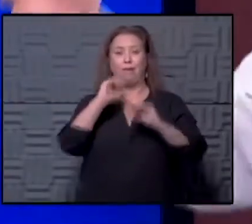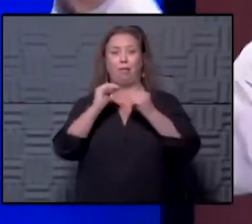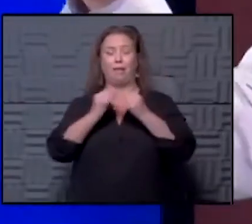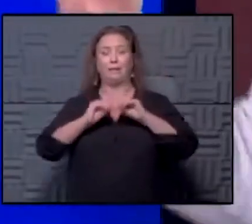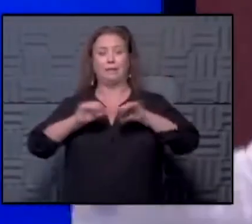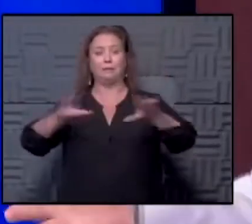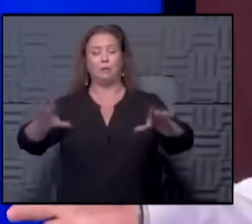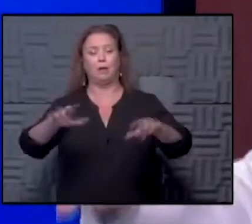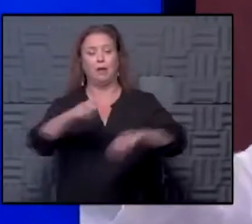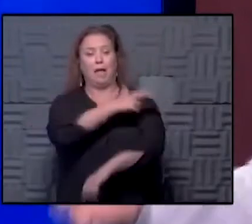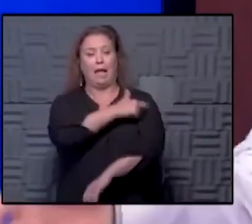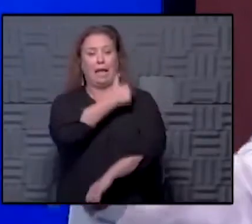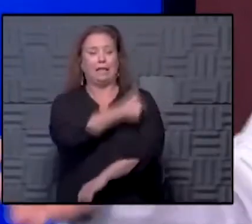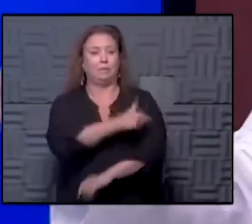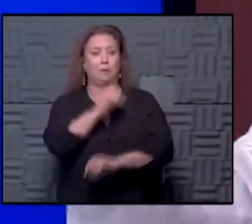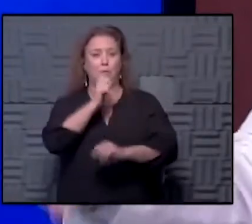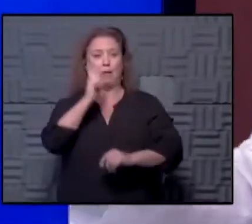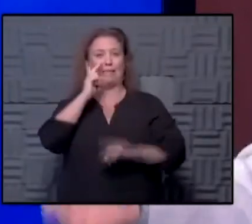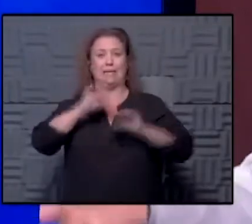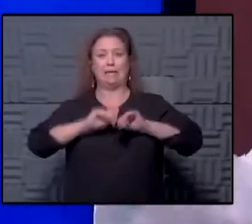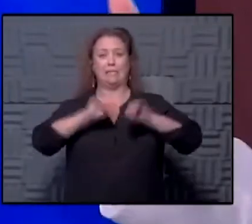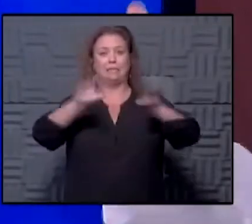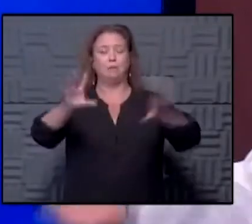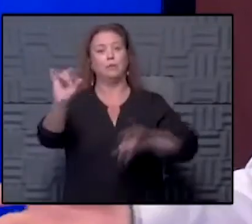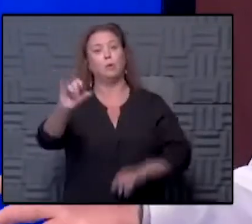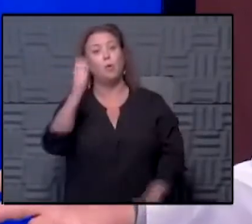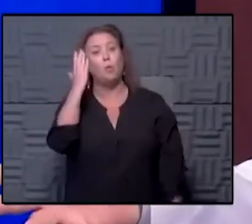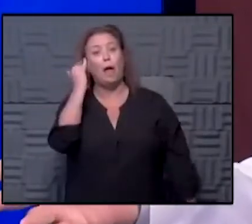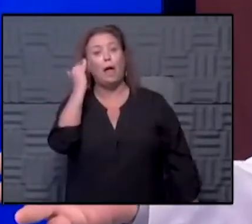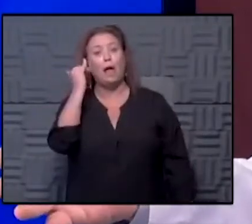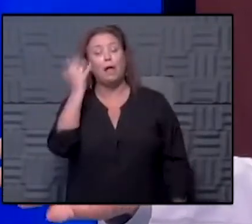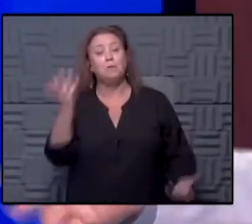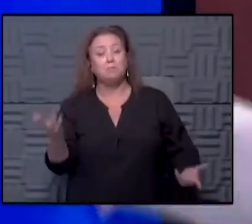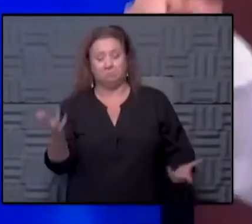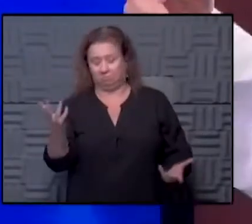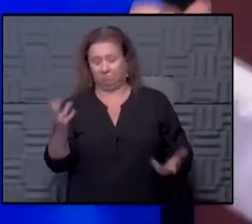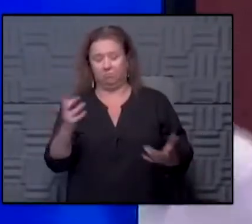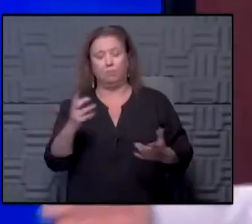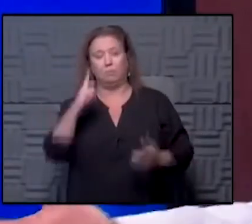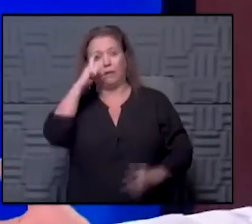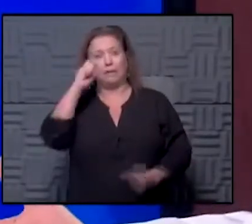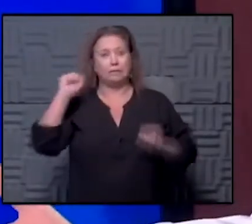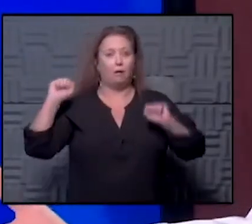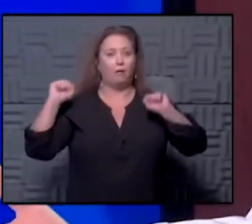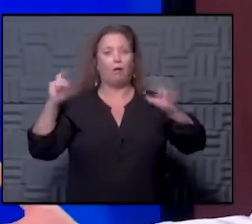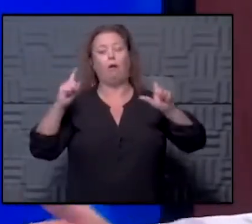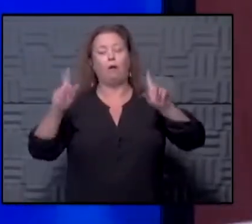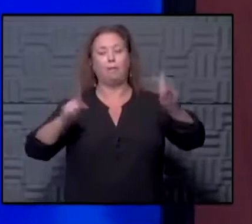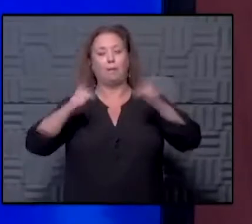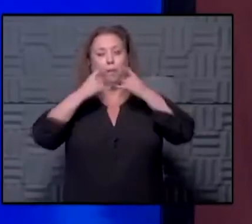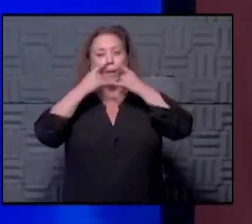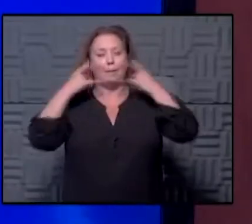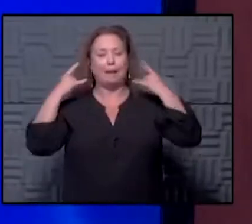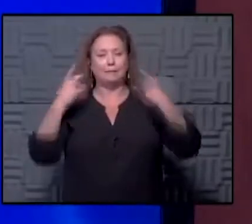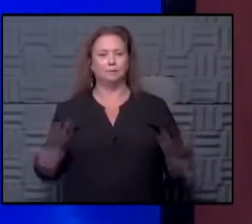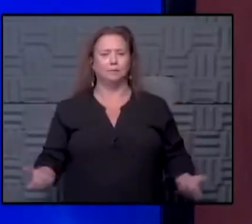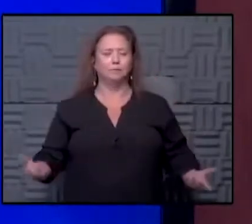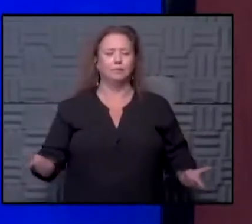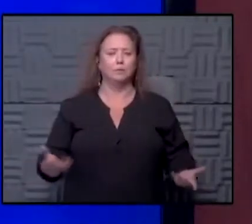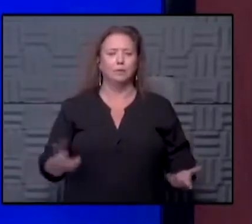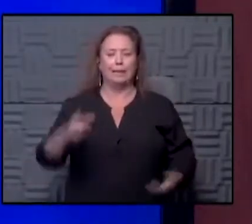that. Hospitals, we're not seeing the spread in hospitals. Why are we not seeing a spread in hospitals? Because everybody's got a mask on. Yeah. I mean, you